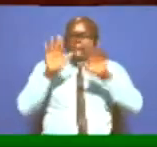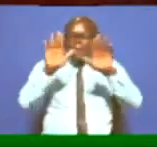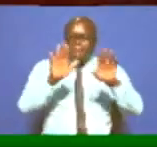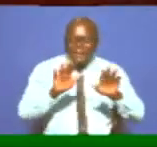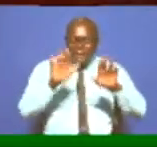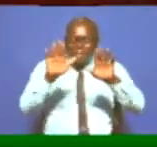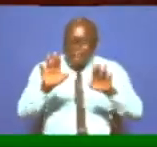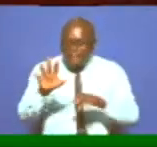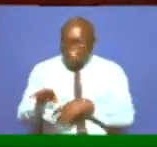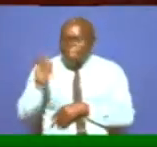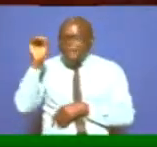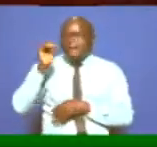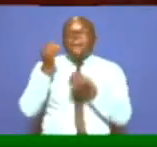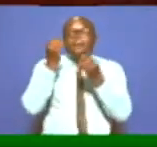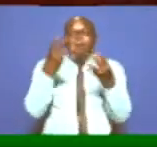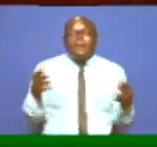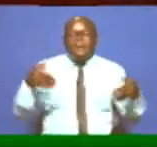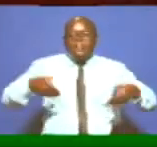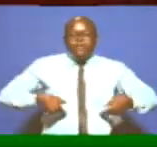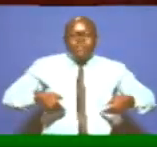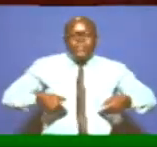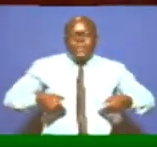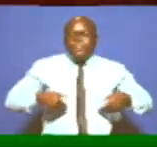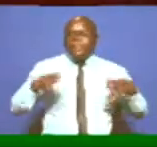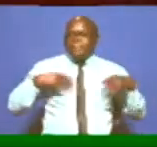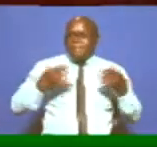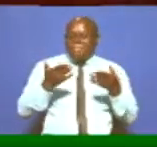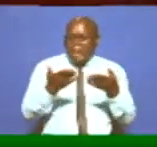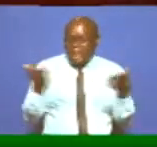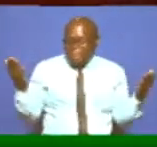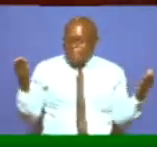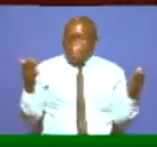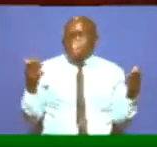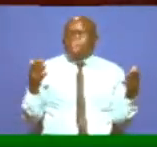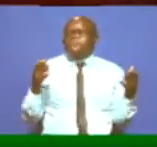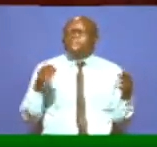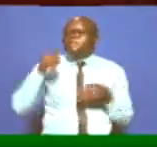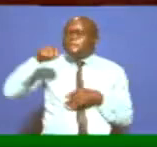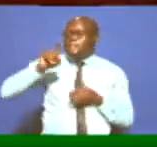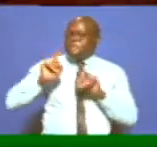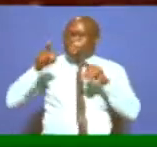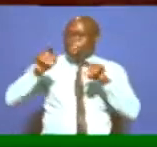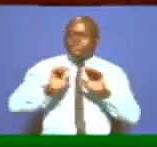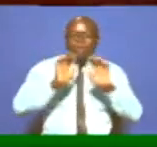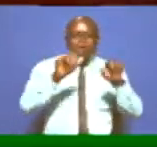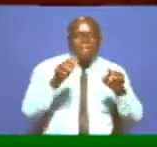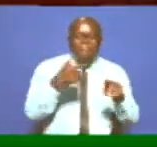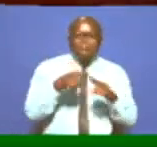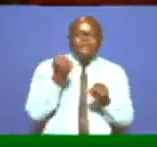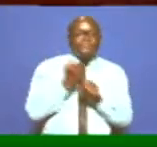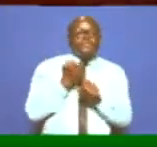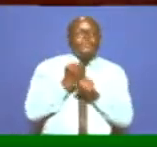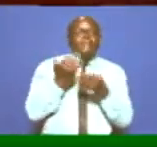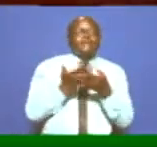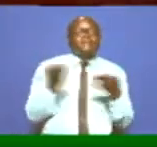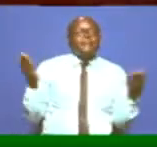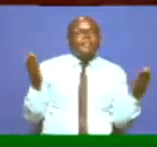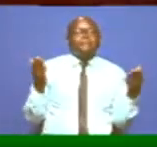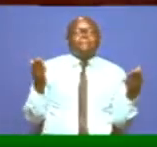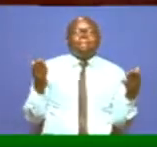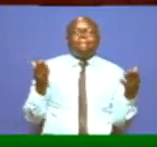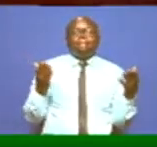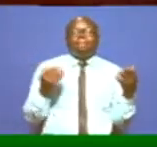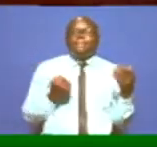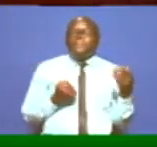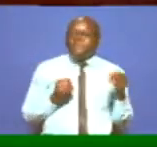you find so many young fellas who are actually supposed to be in farms doing something to